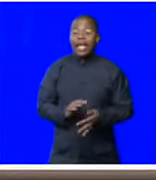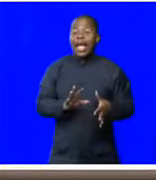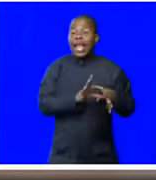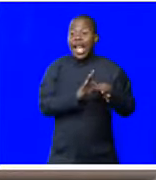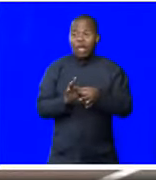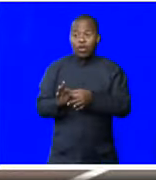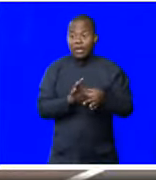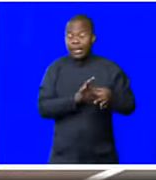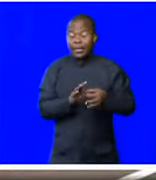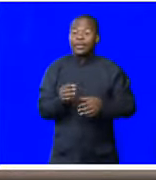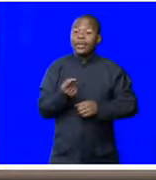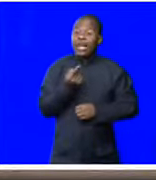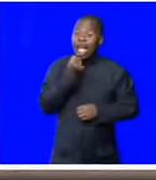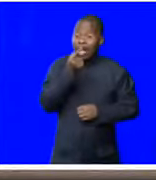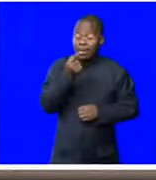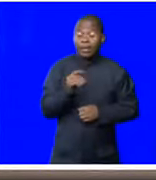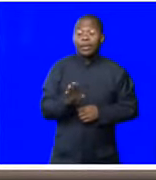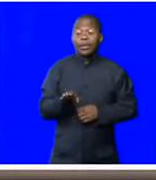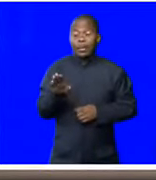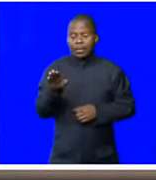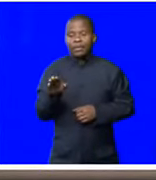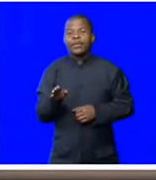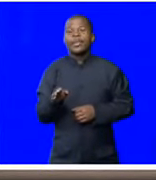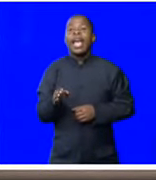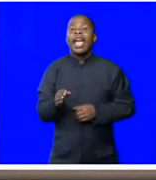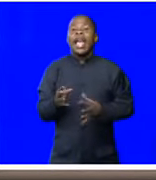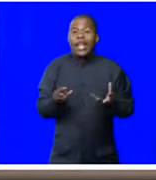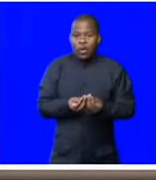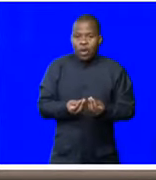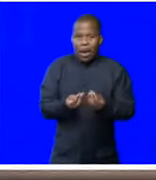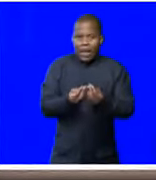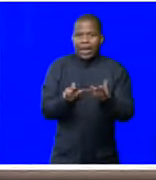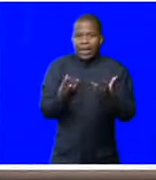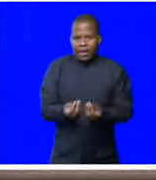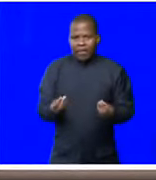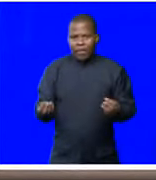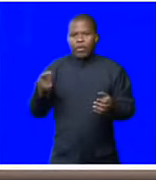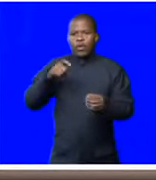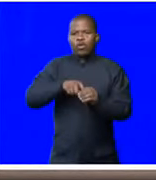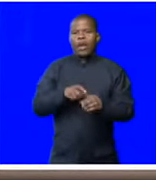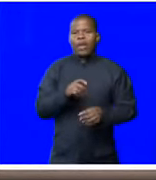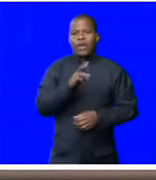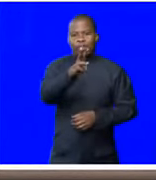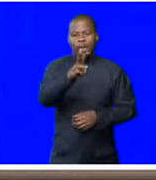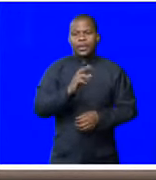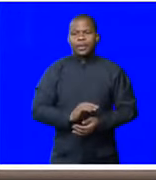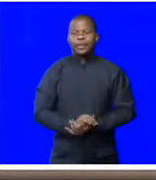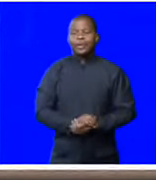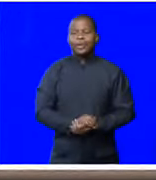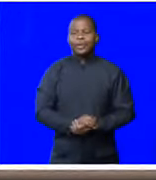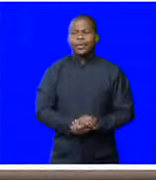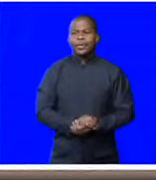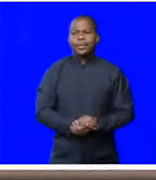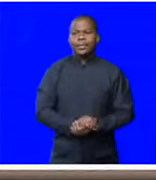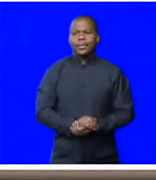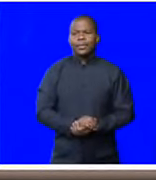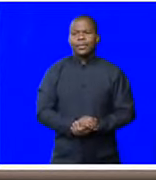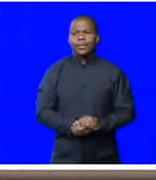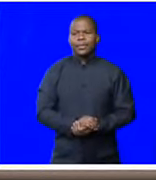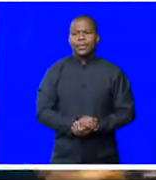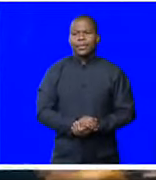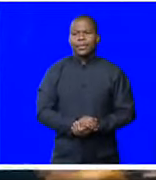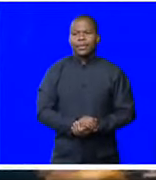has revealed that sooner the juniors tournament will be taking place. For Swatini TV Sports, for Fabiso Msunera,